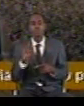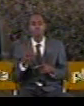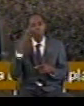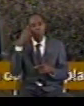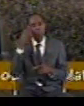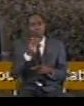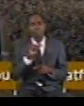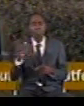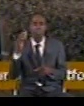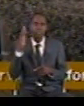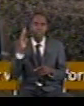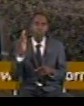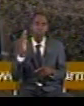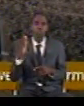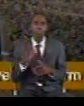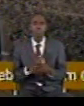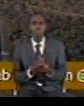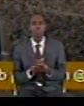testimony.